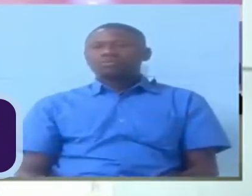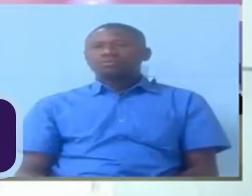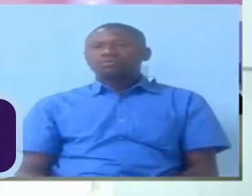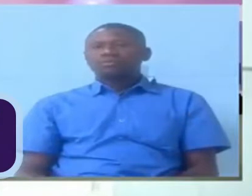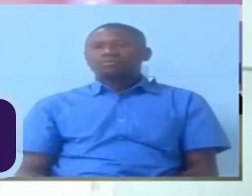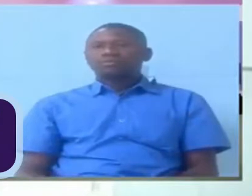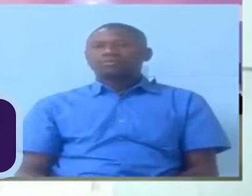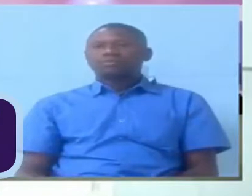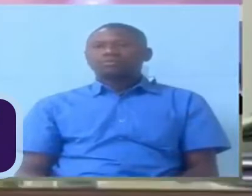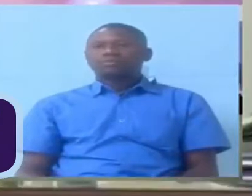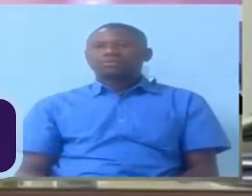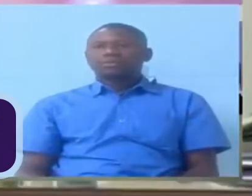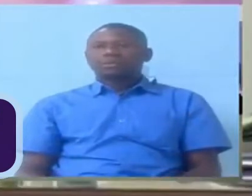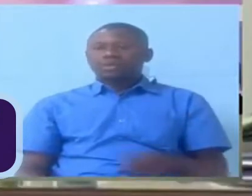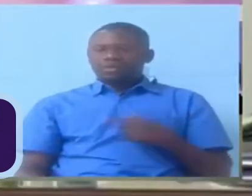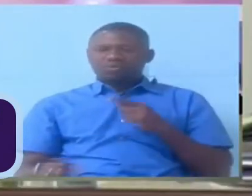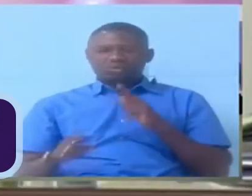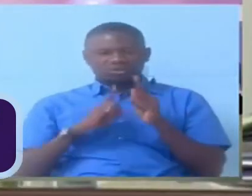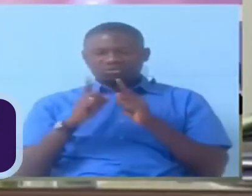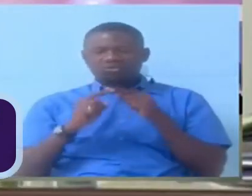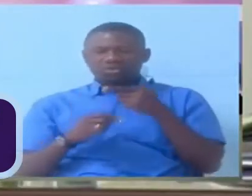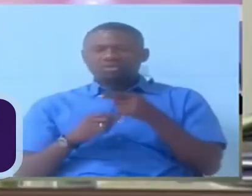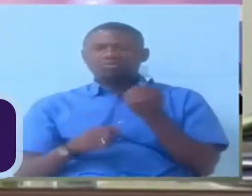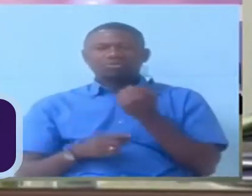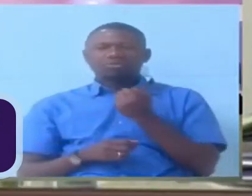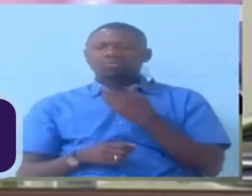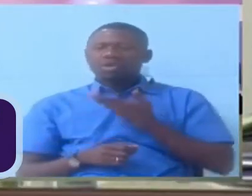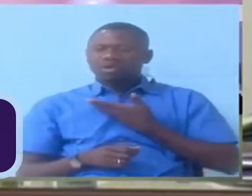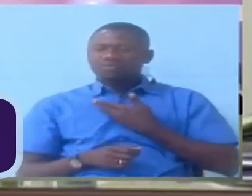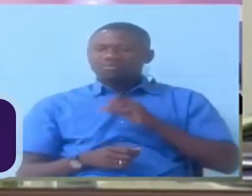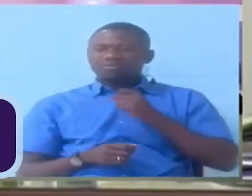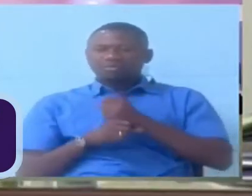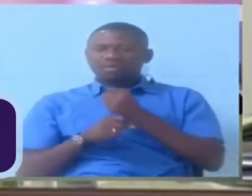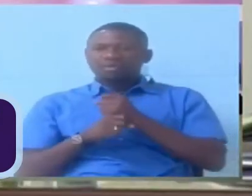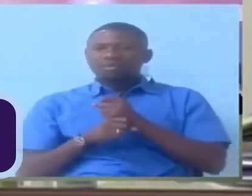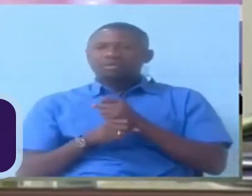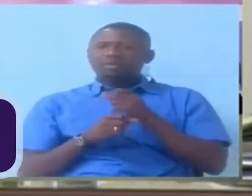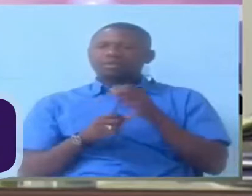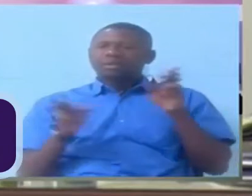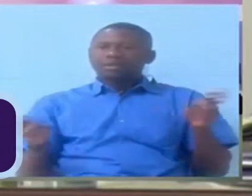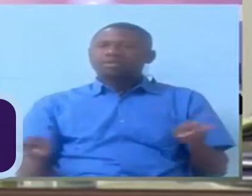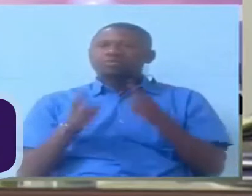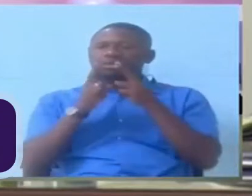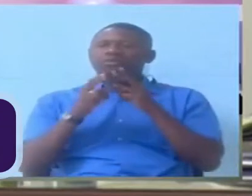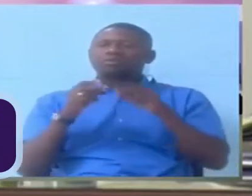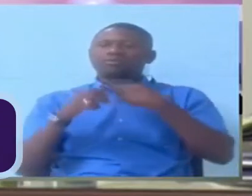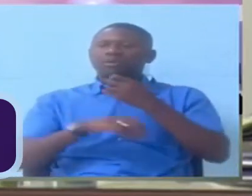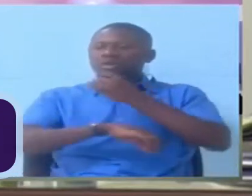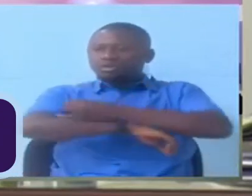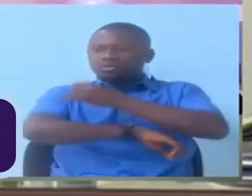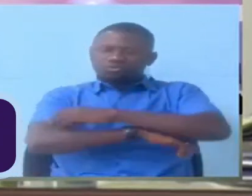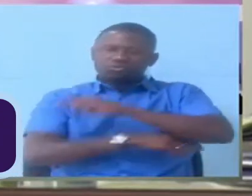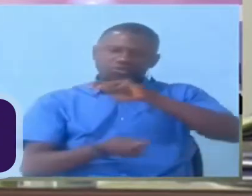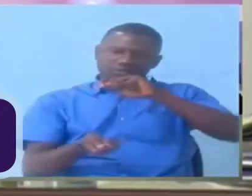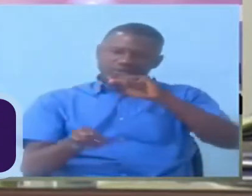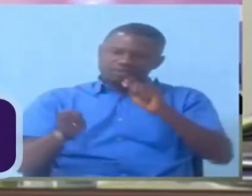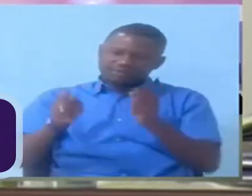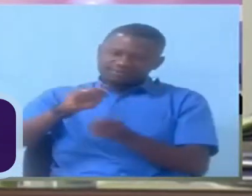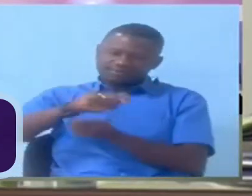Udafa na mbijele de. Because what you said. Because we did not have enough officers. So they